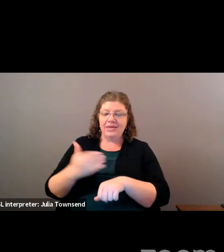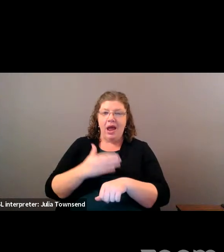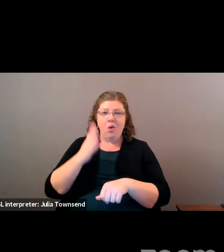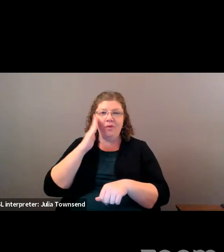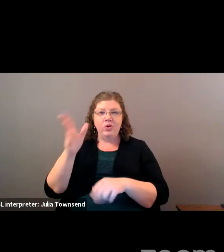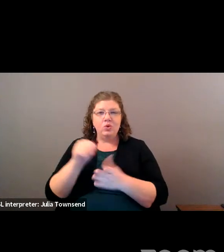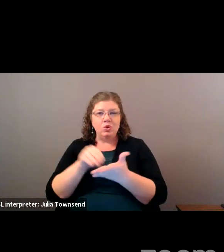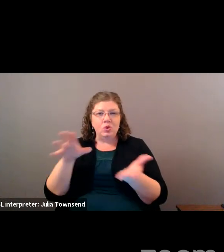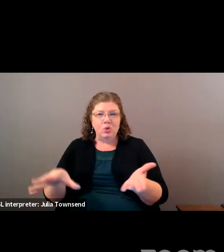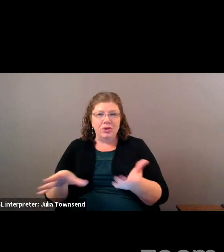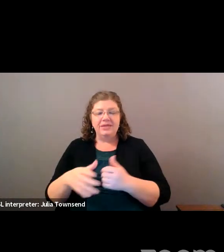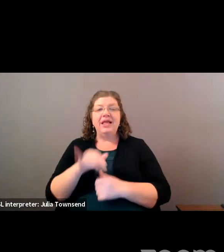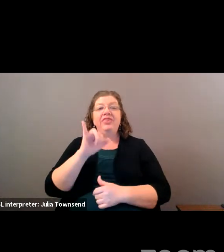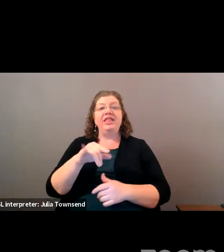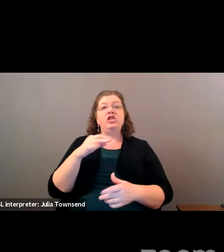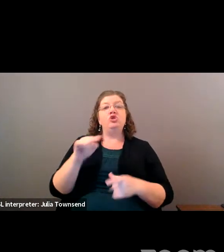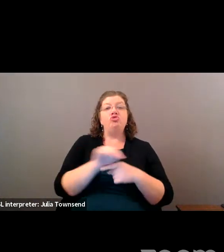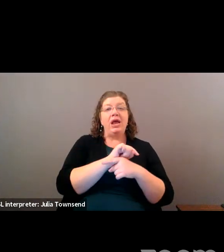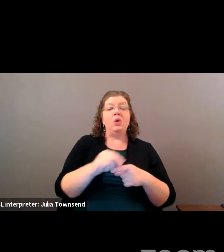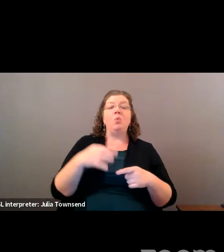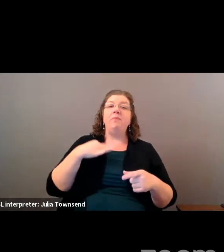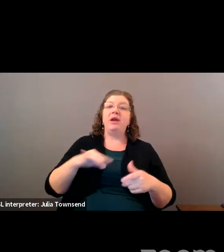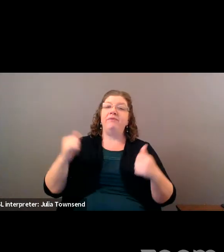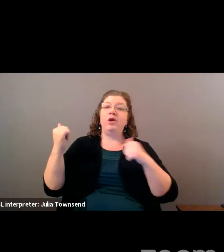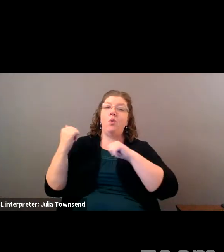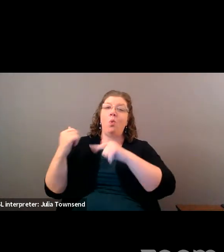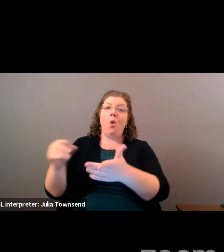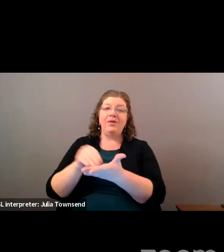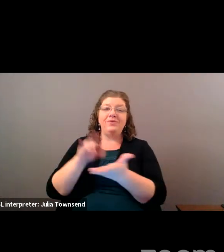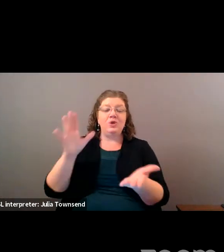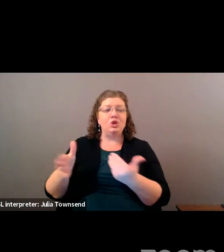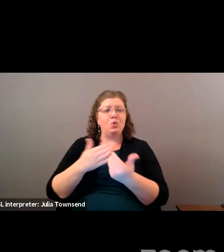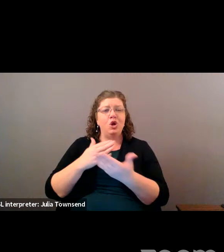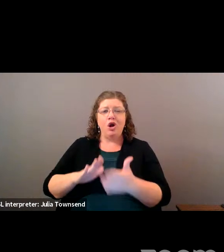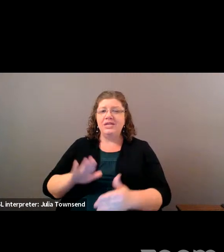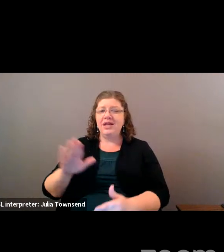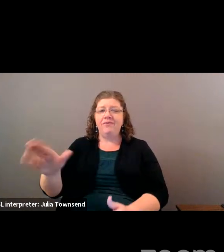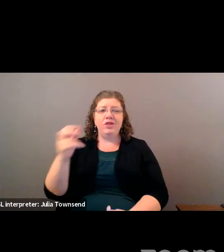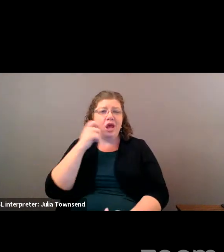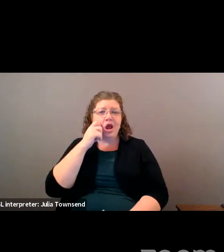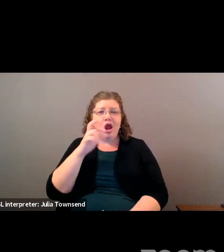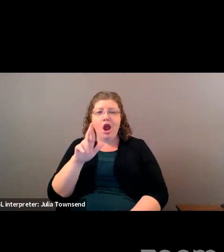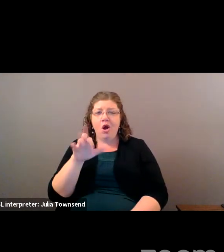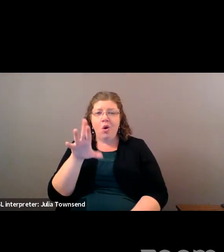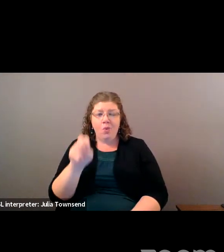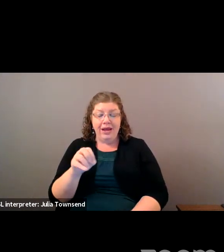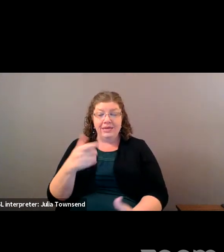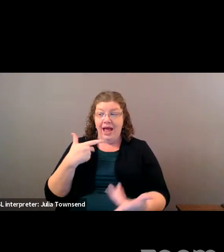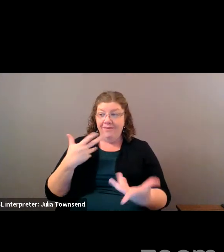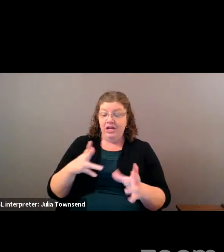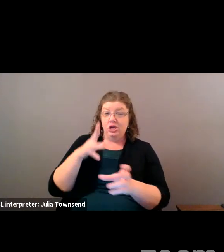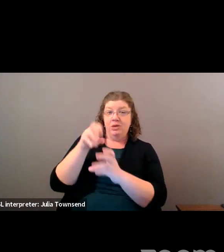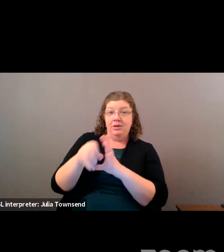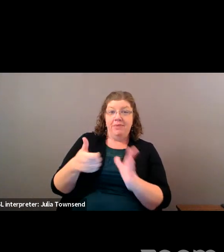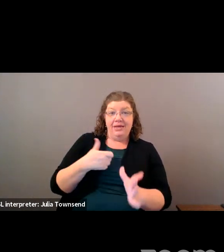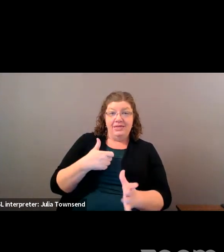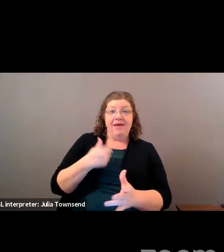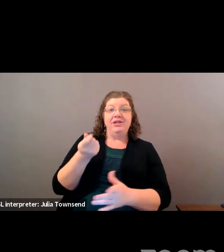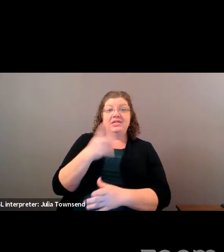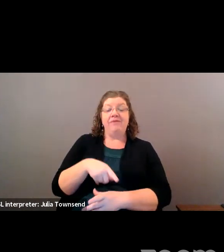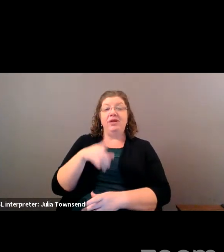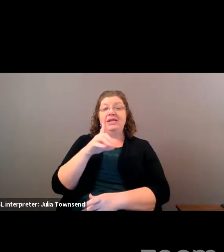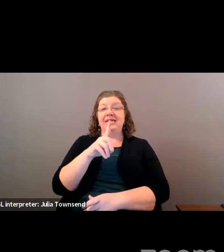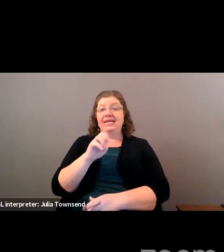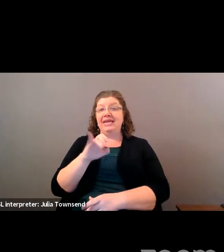This kind of training will benefit all of our students, regardless of their race. I have participated myself in several different DEI